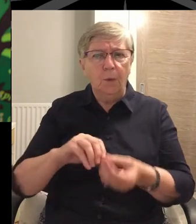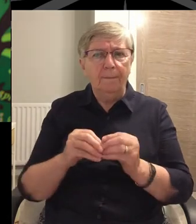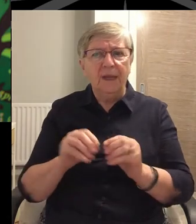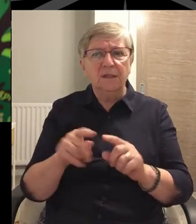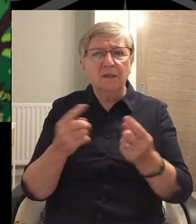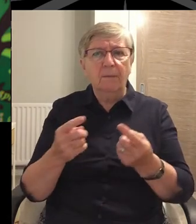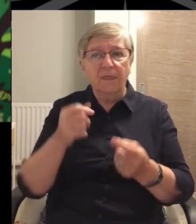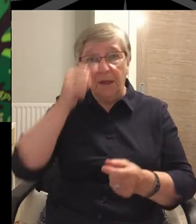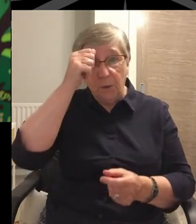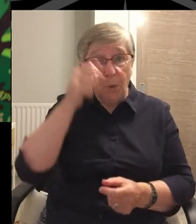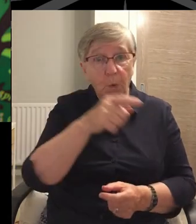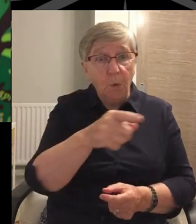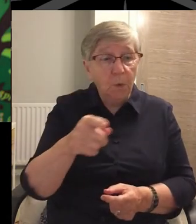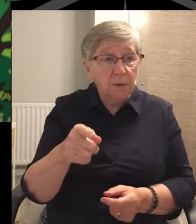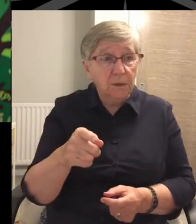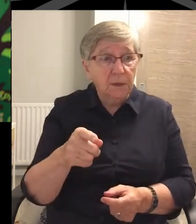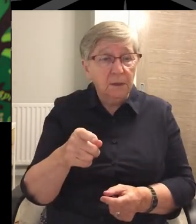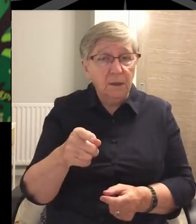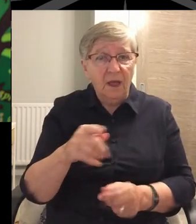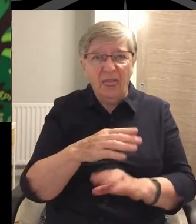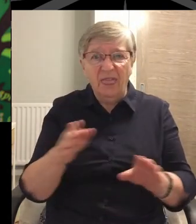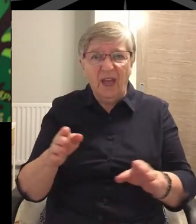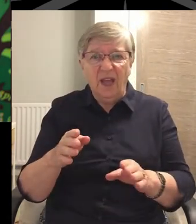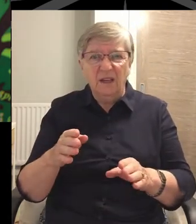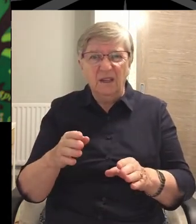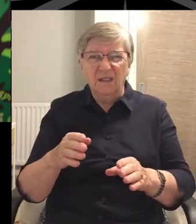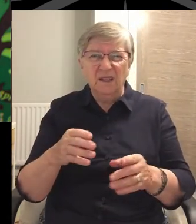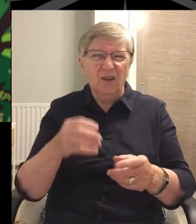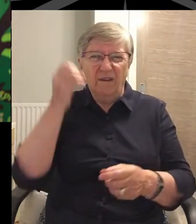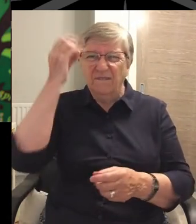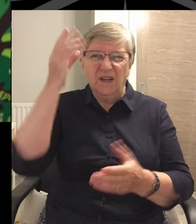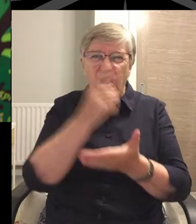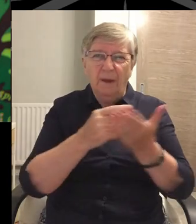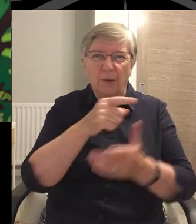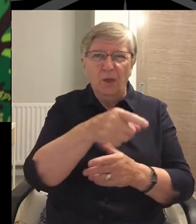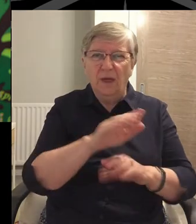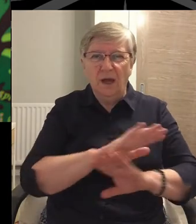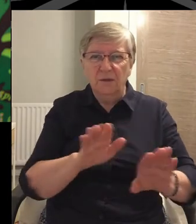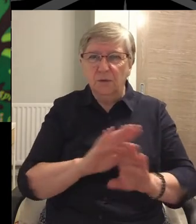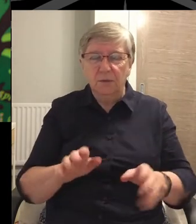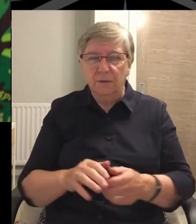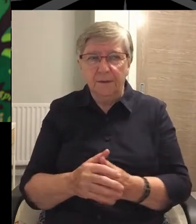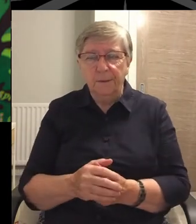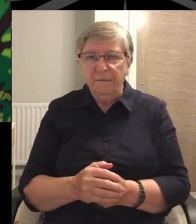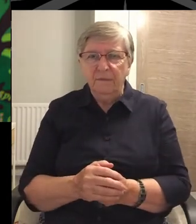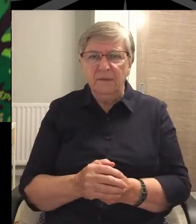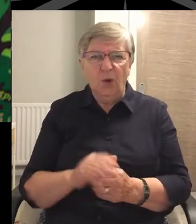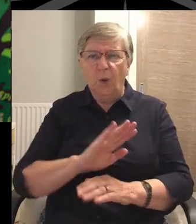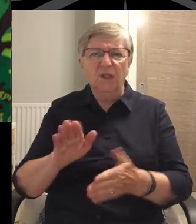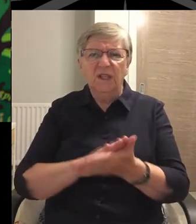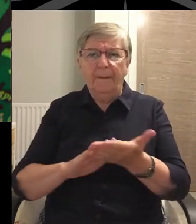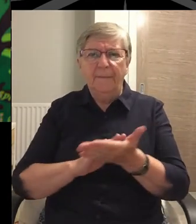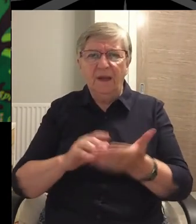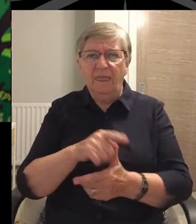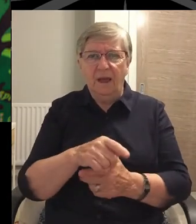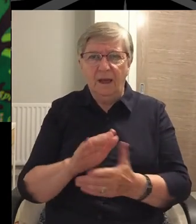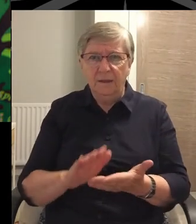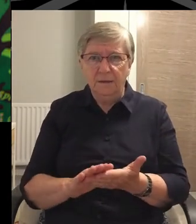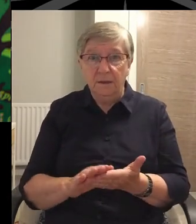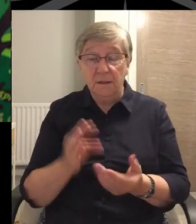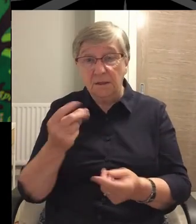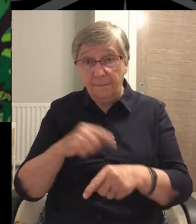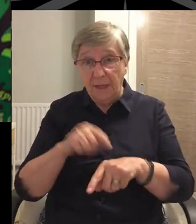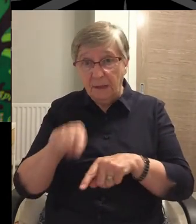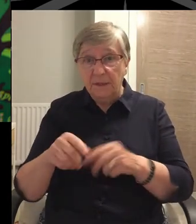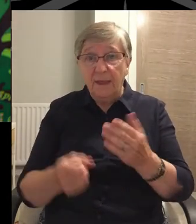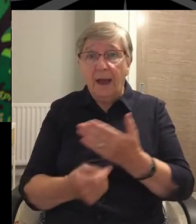made something known, but then have decided not to stick by it. They're not to be held accountable to it.